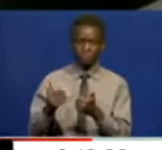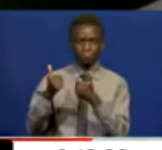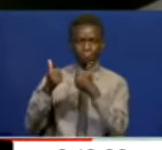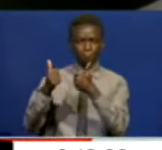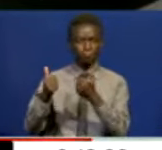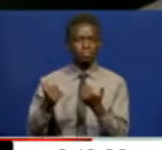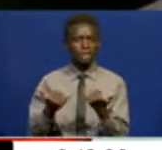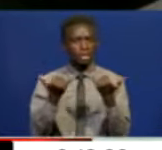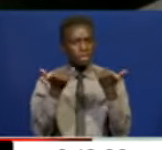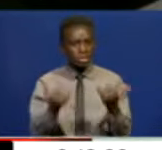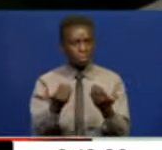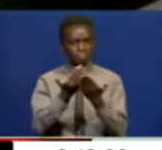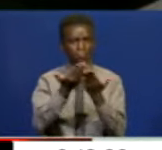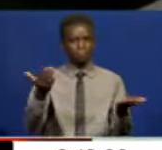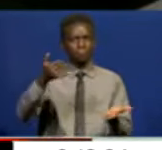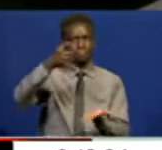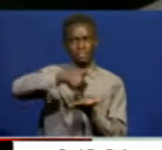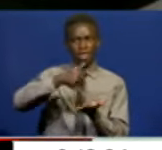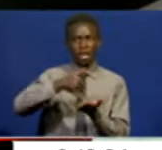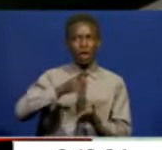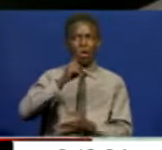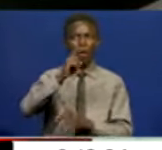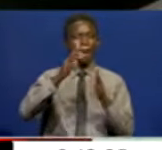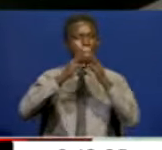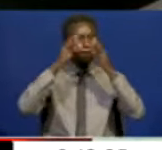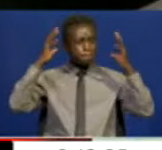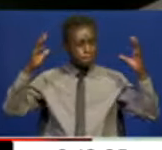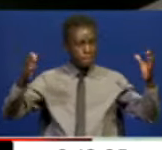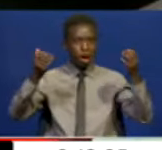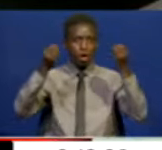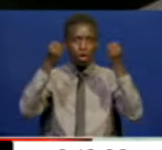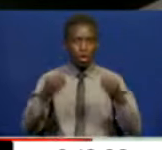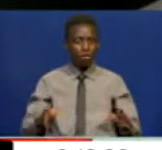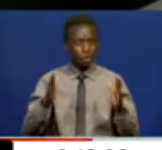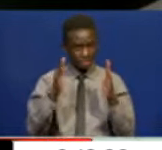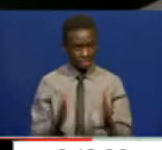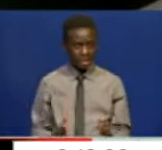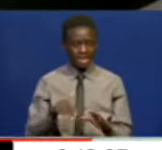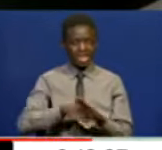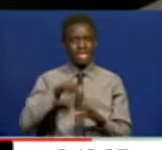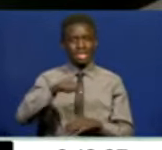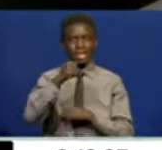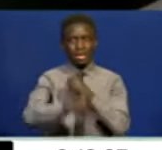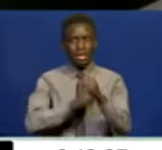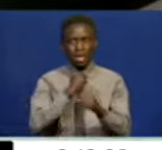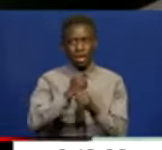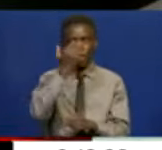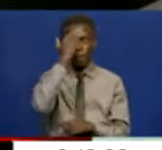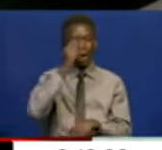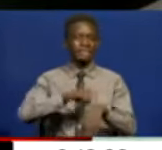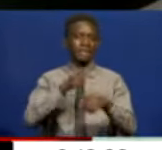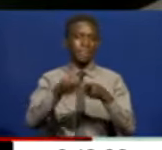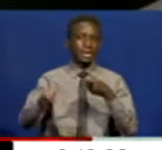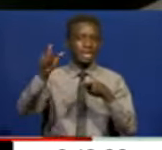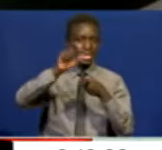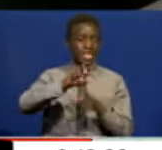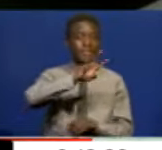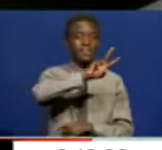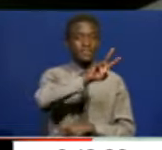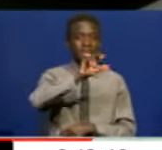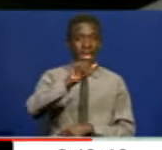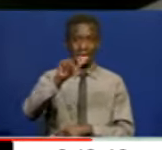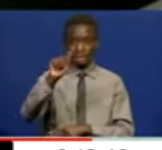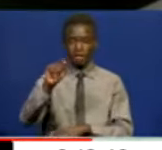You are among the biggest losers in this year's budget following an increase of value-added tax on